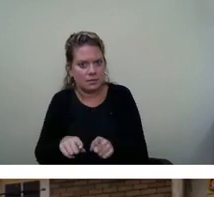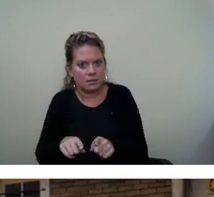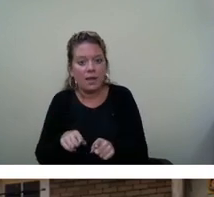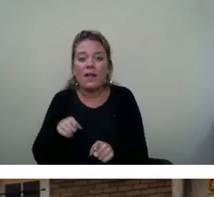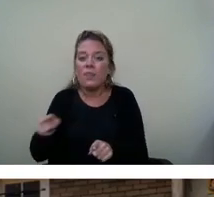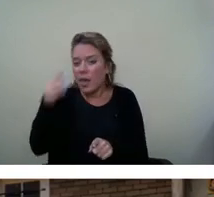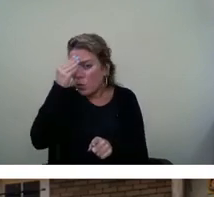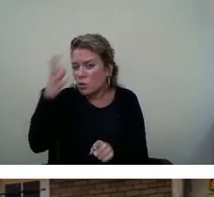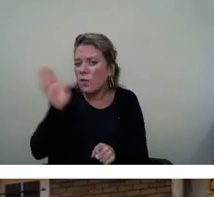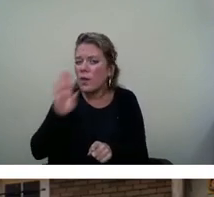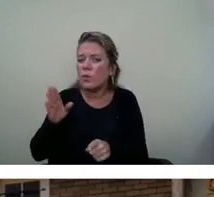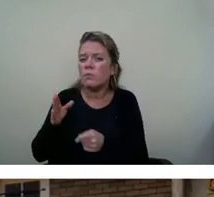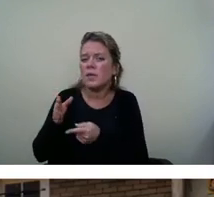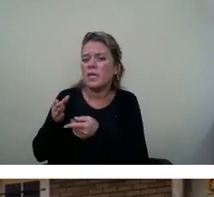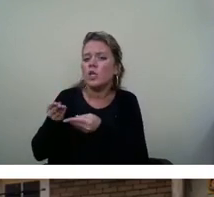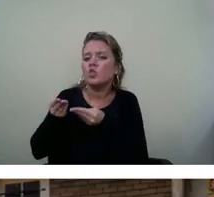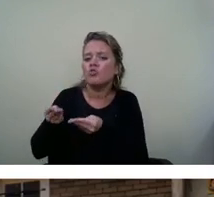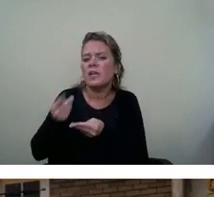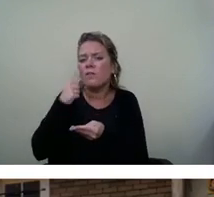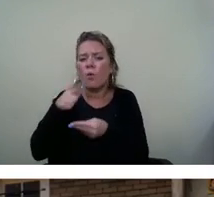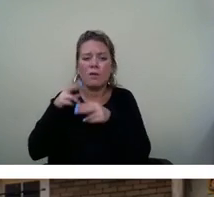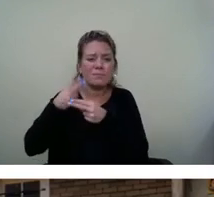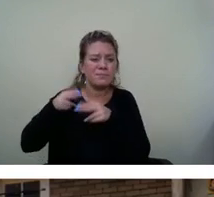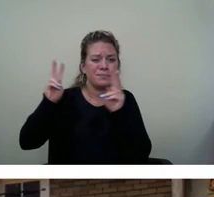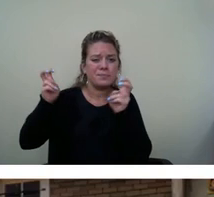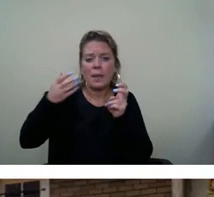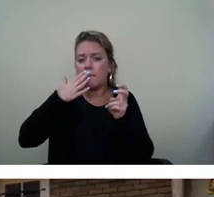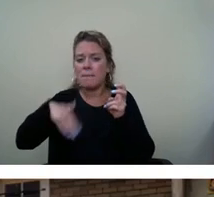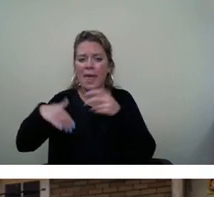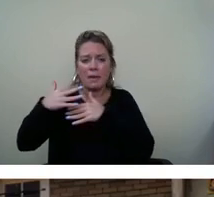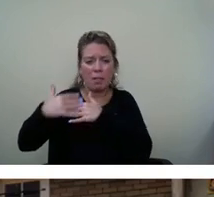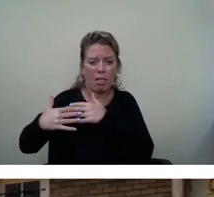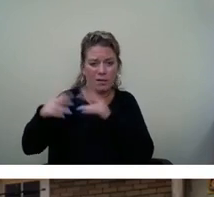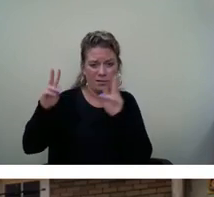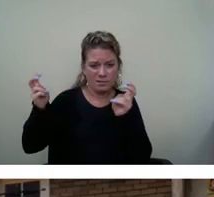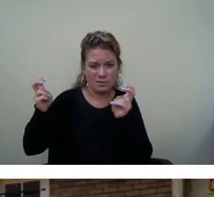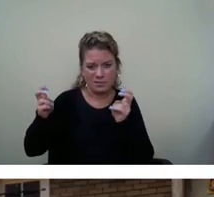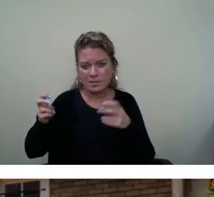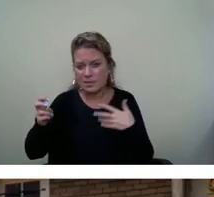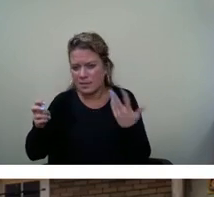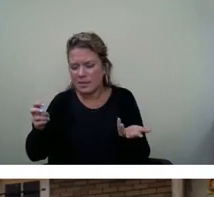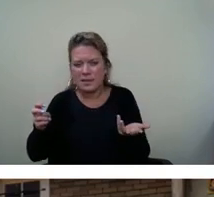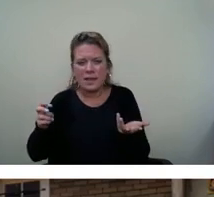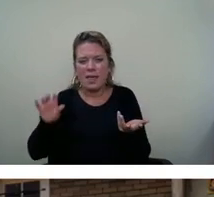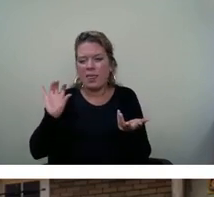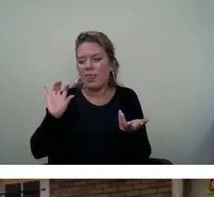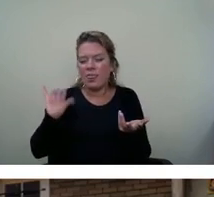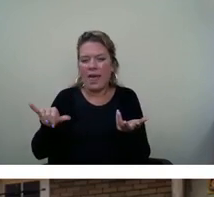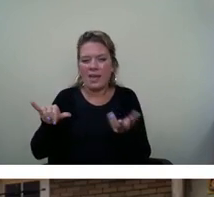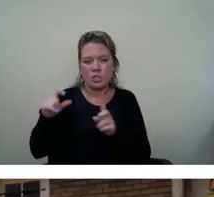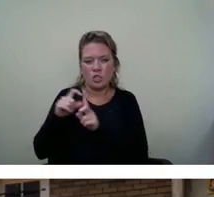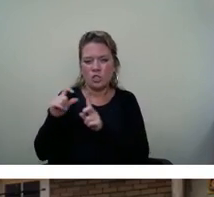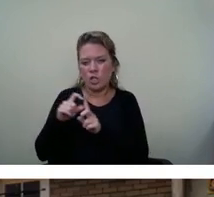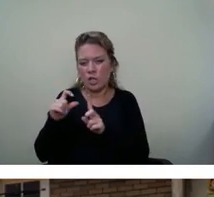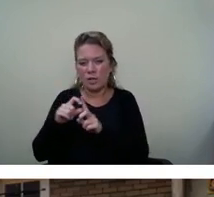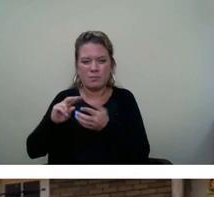for what was called bad blood at the time. And this was basically a catch-all term, like an all-encompassing or general